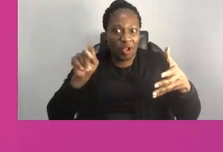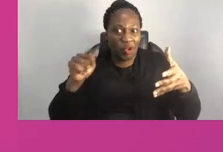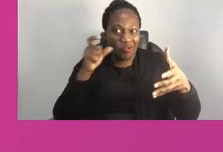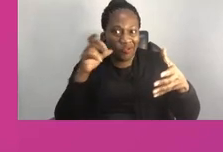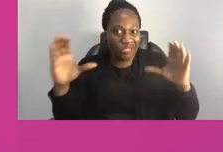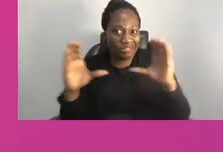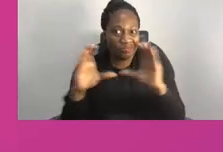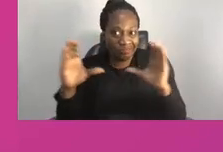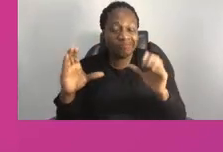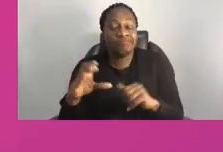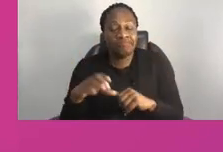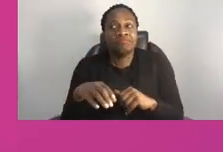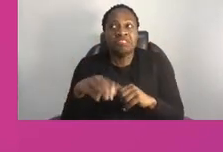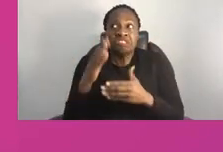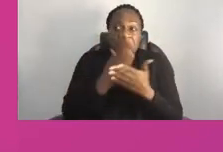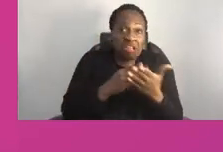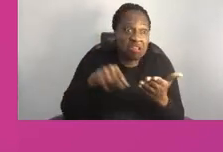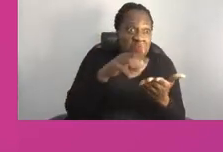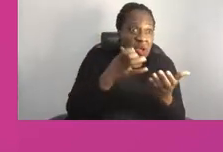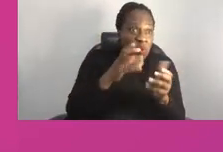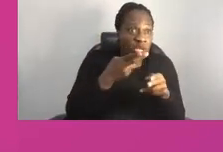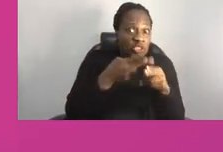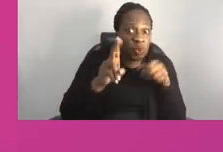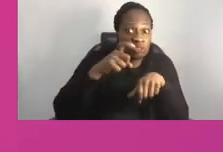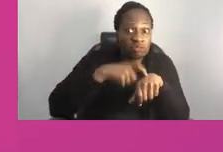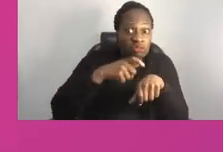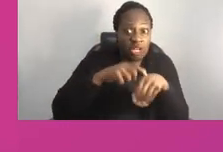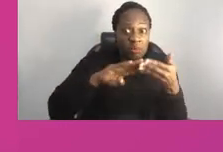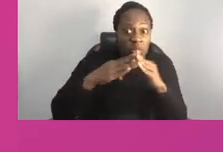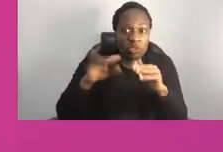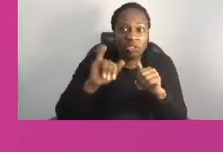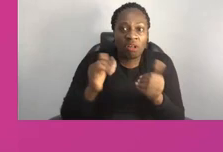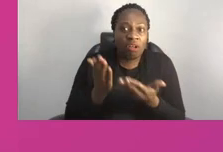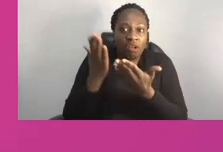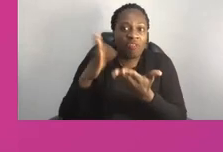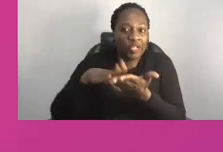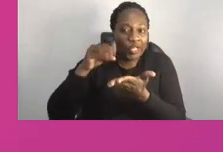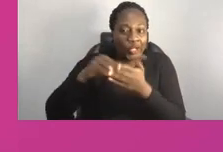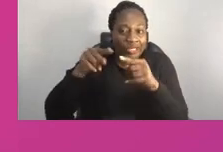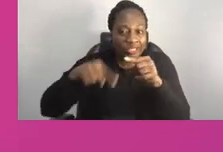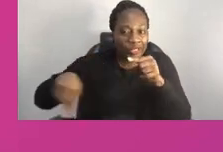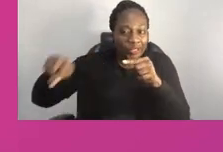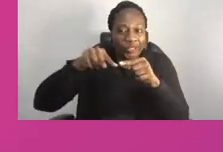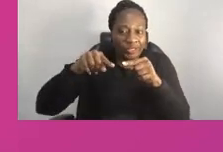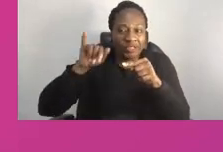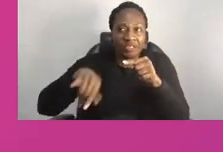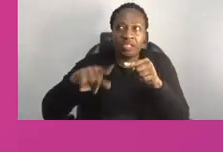certificate, and that some might want a short-term community like the one offered in a learning circle that